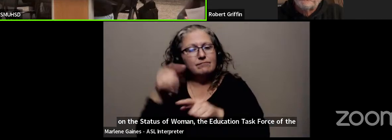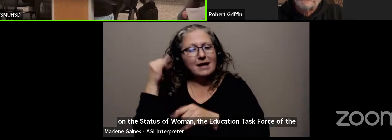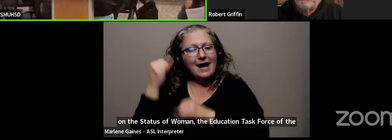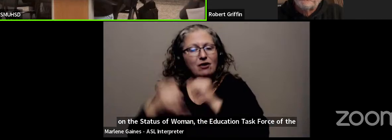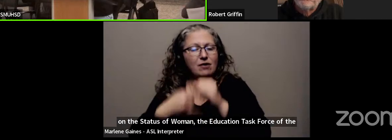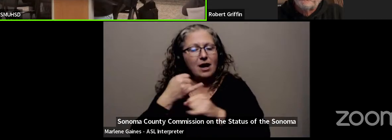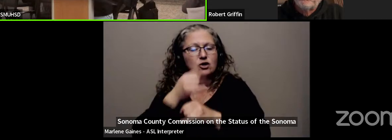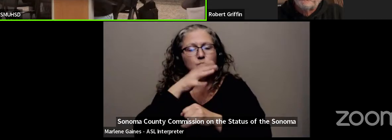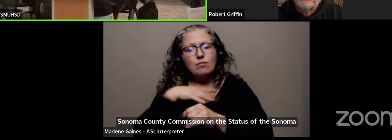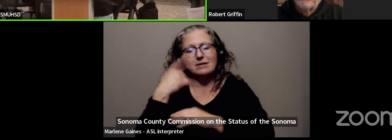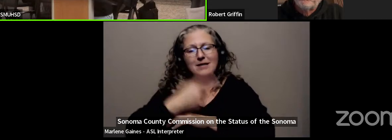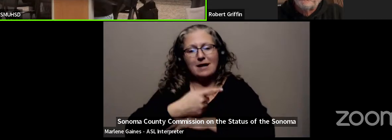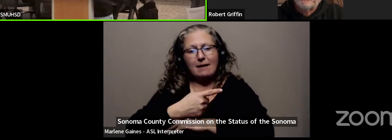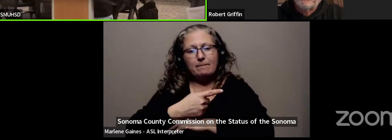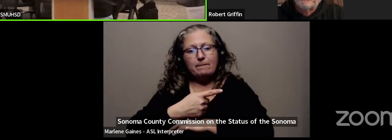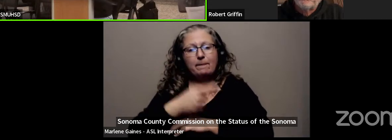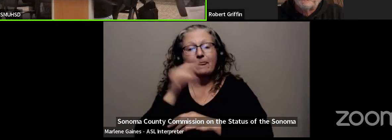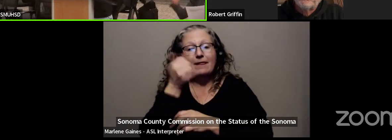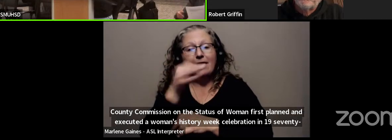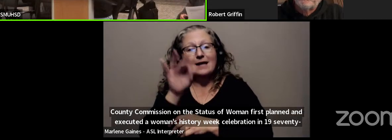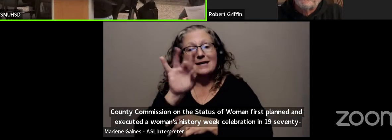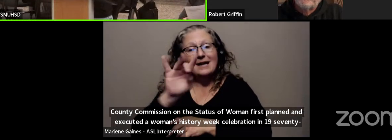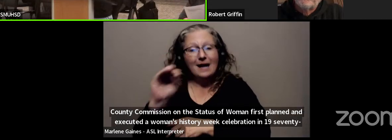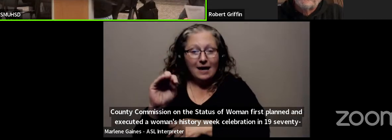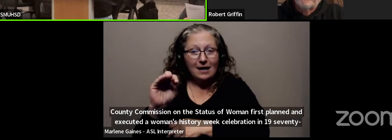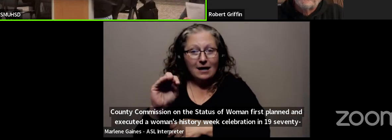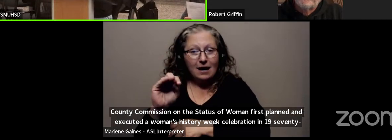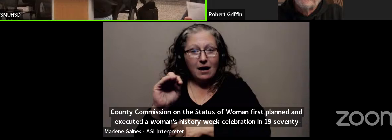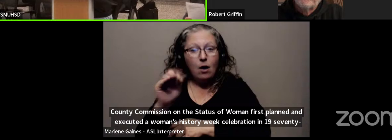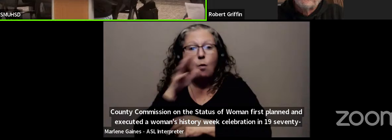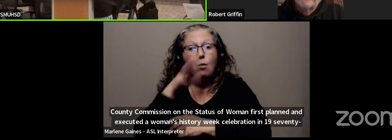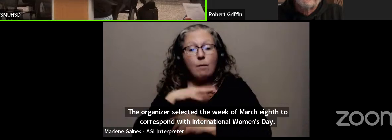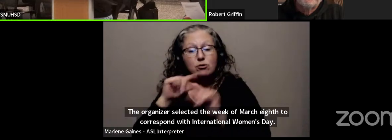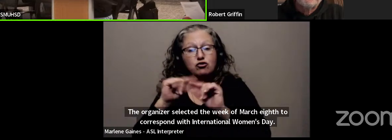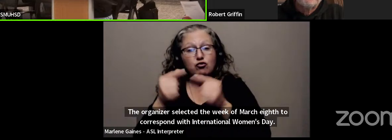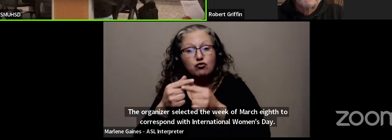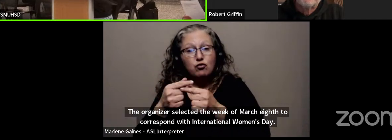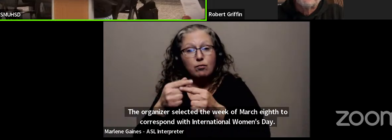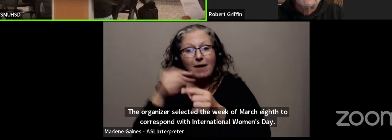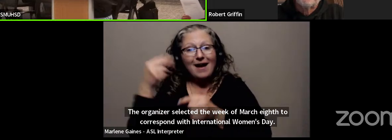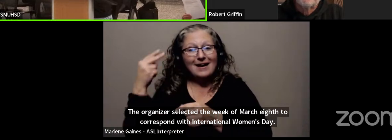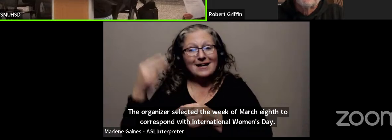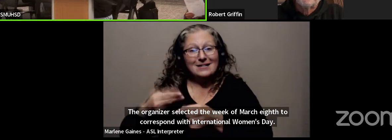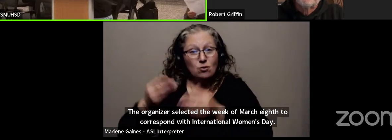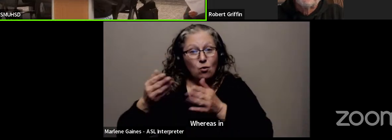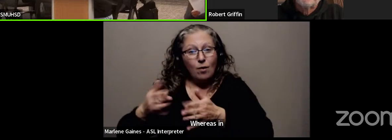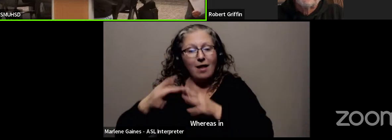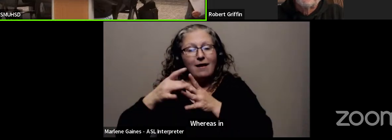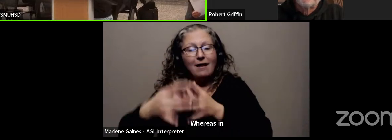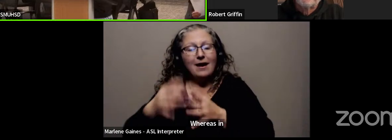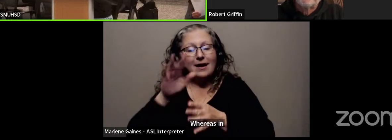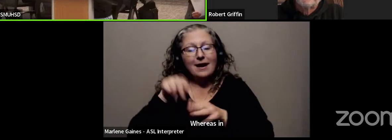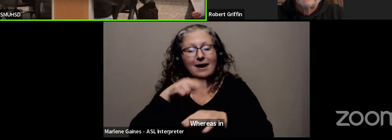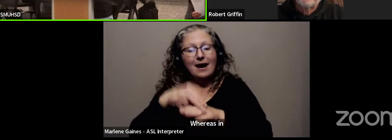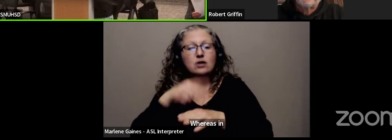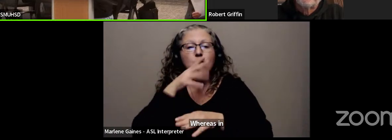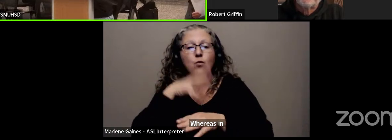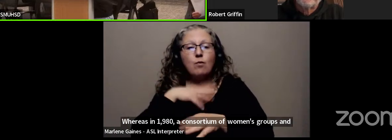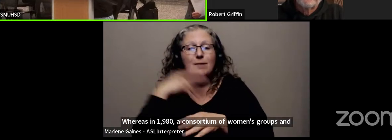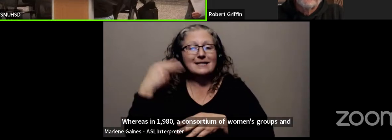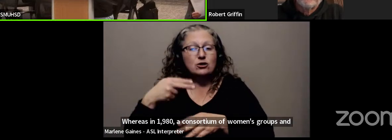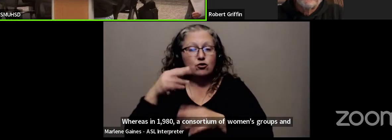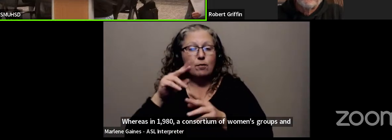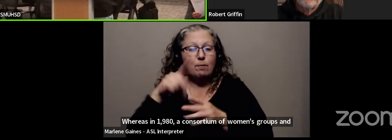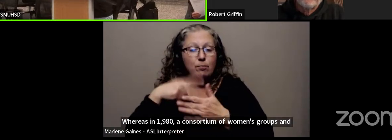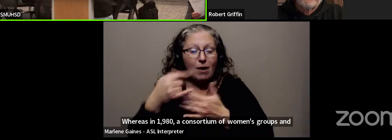Day. Whereas in 1980, a consortium of women's groups and historians led by the National Women's History Project, now